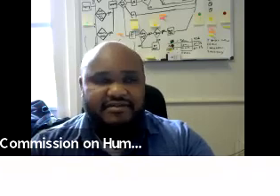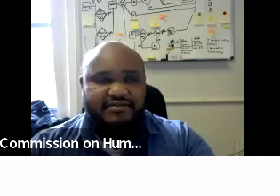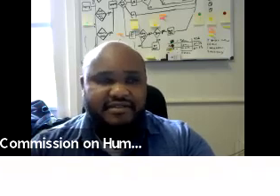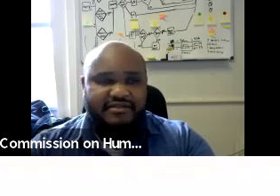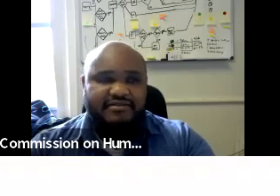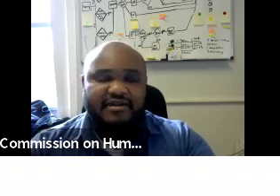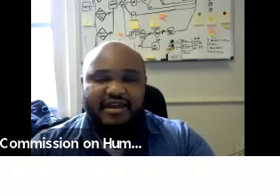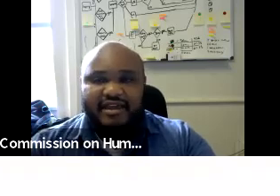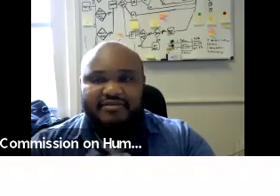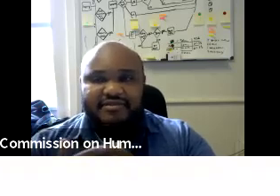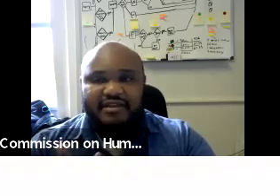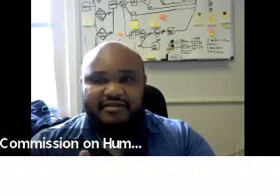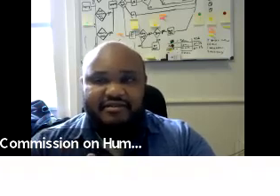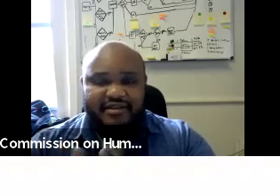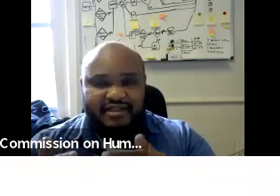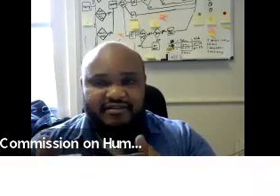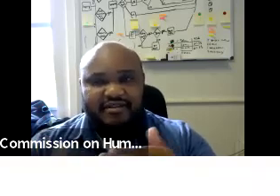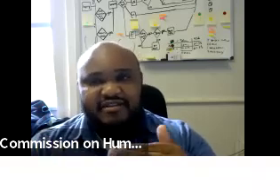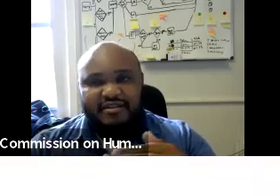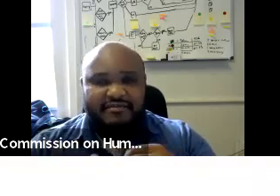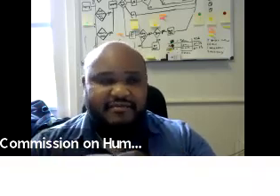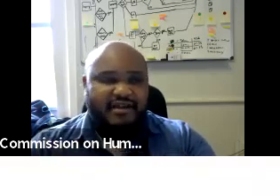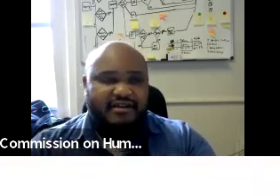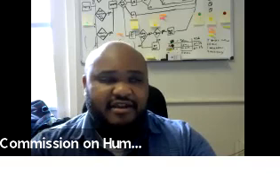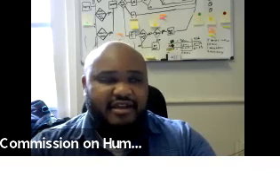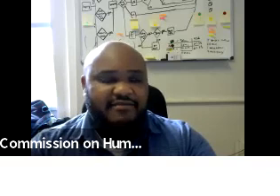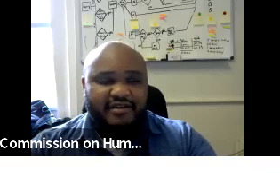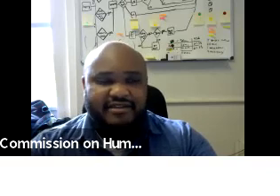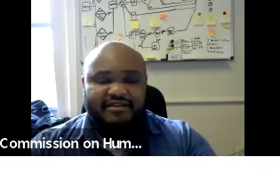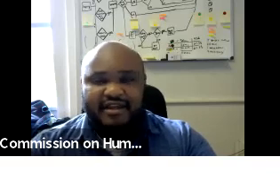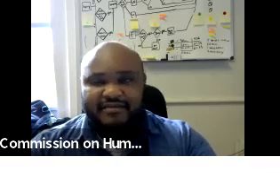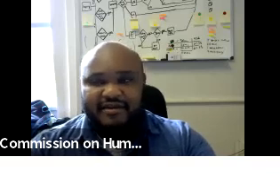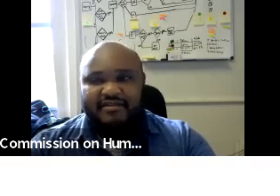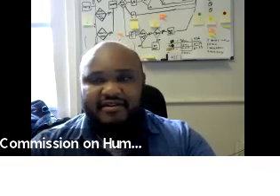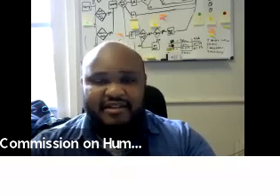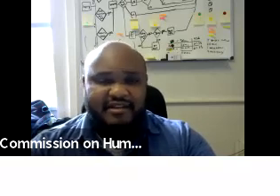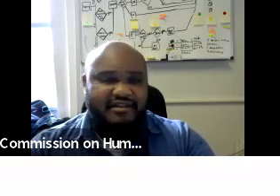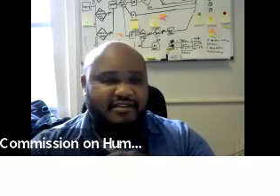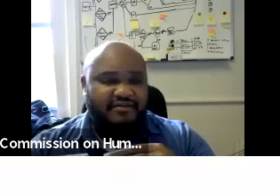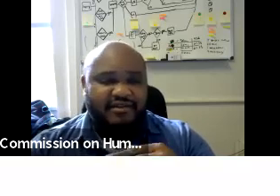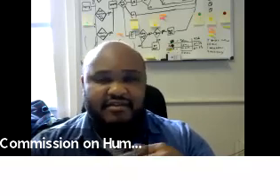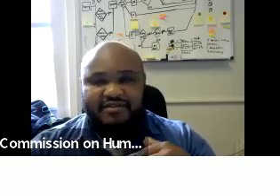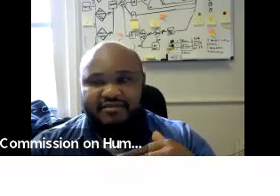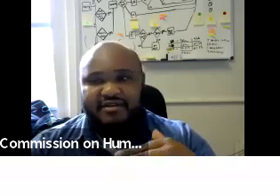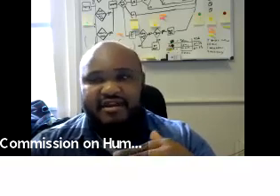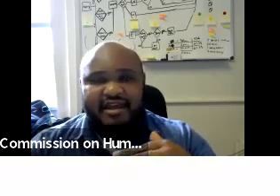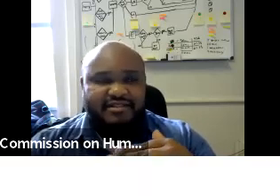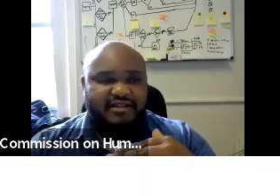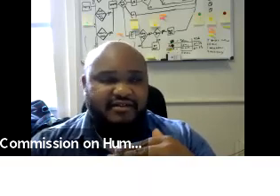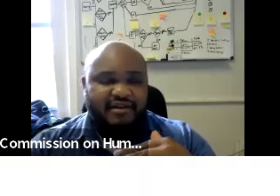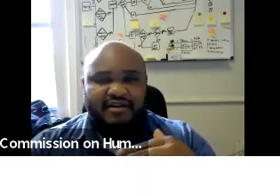could choose to use other things underneath the non-binary umbrella to talk about their identity. So we could use the